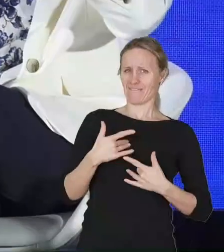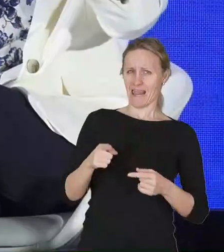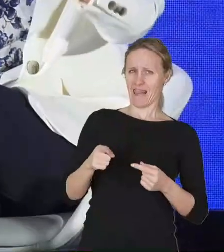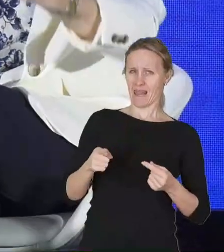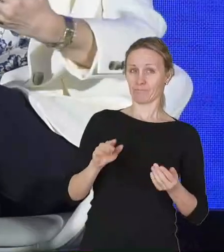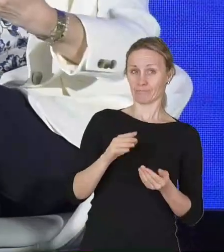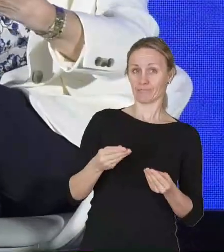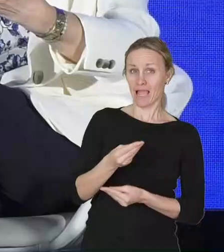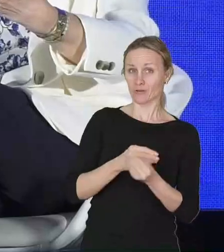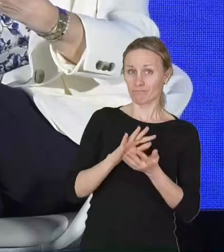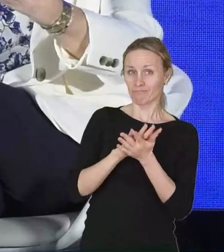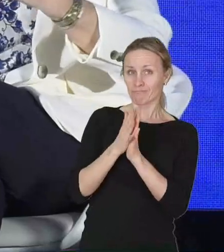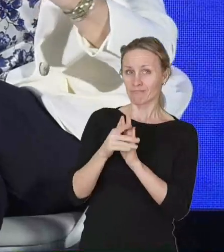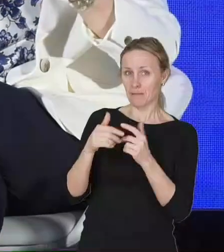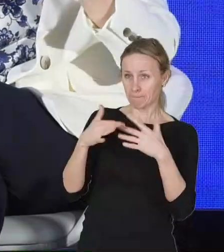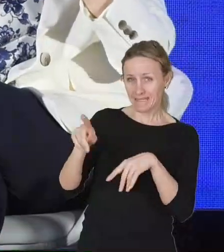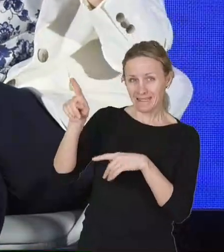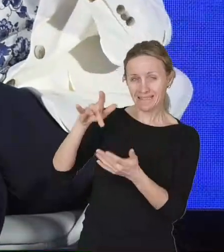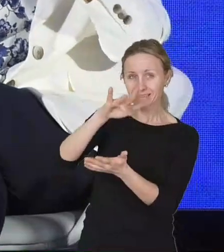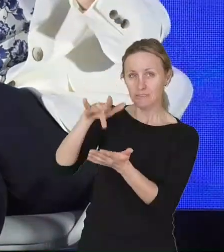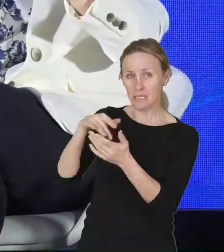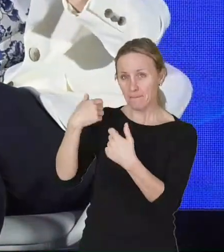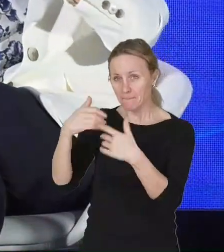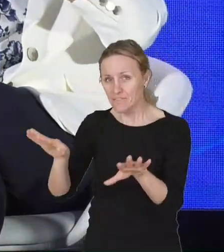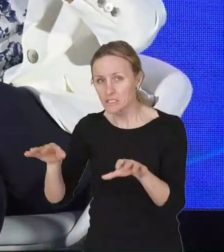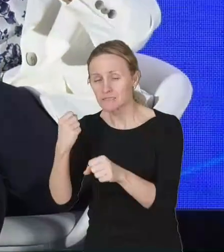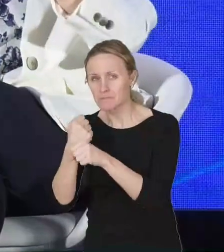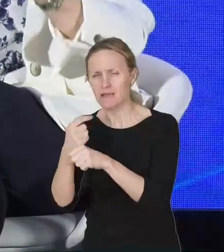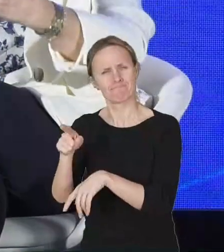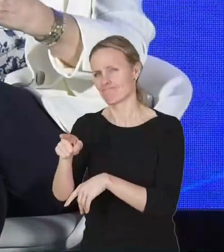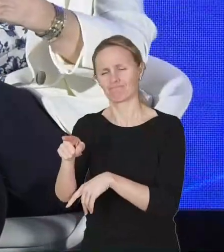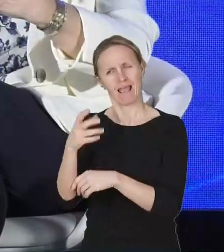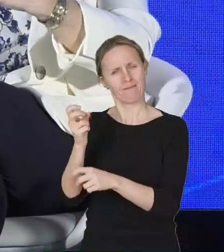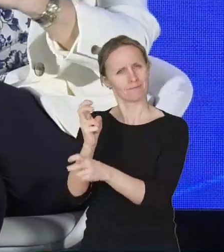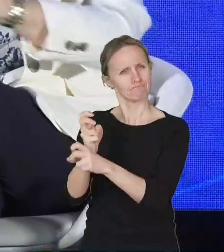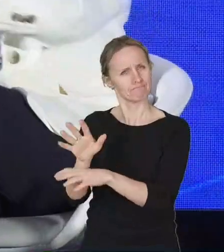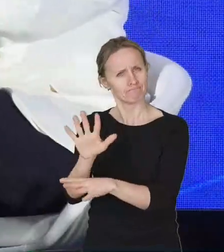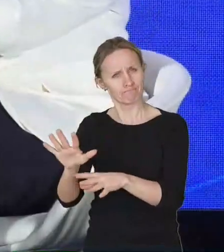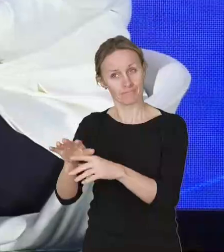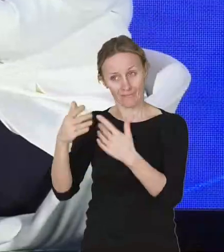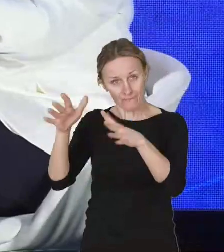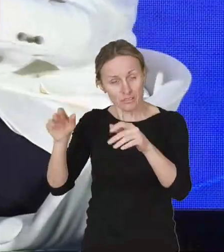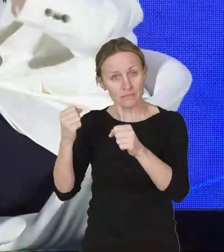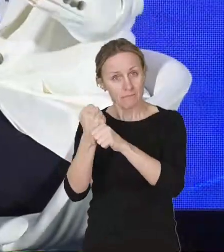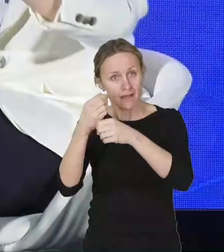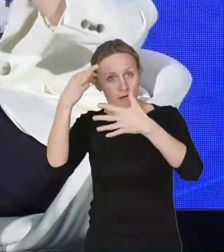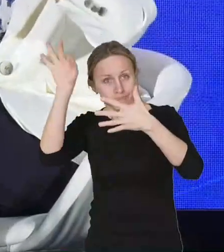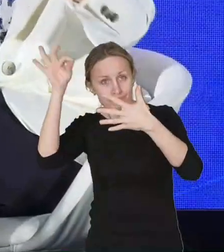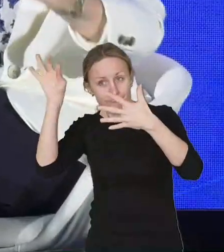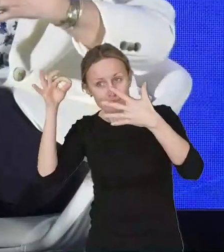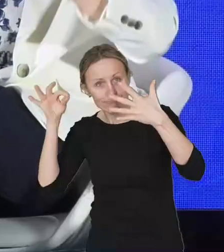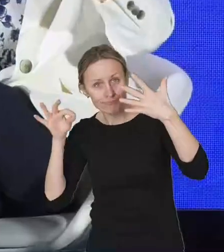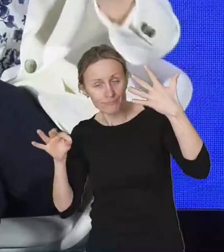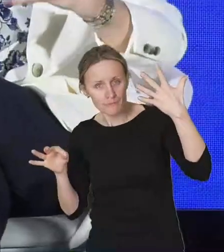these requirements of smart specialization, whereas more decentralized countries, I'm talking Spain, for instance, which